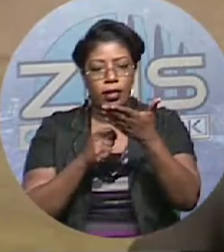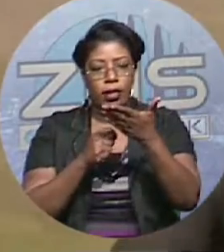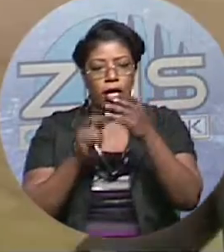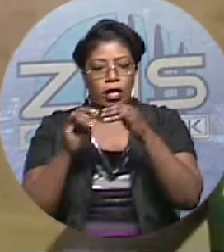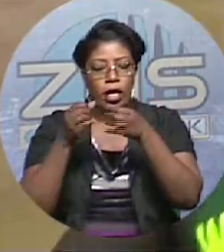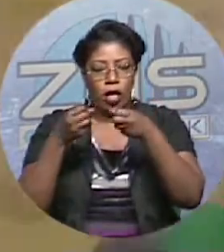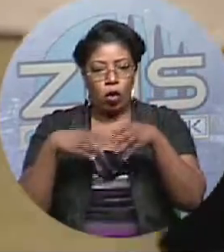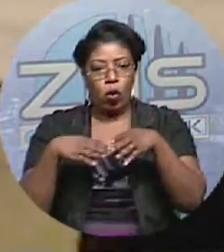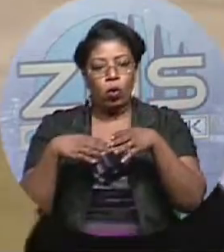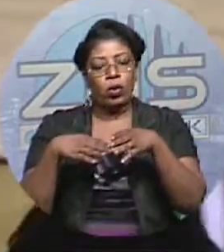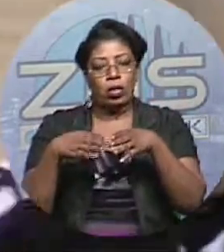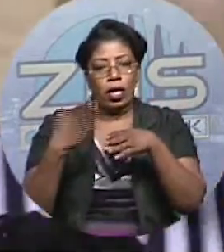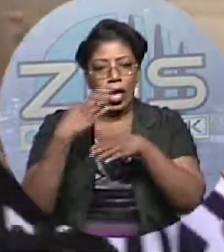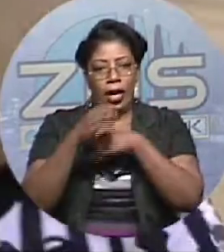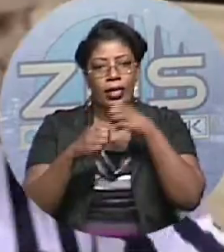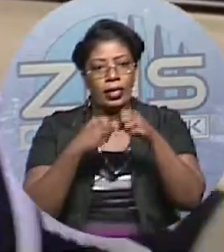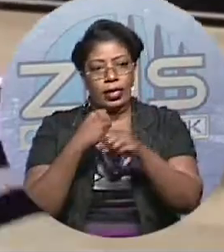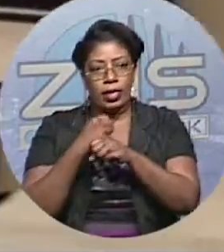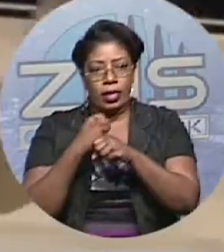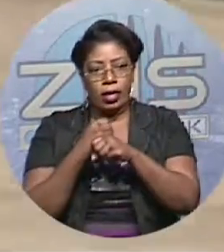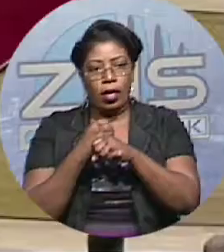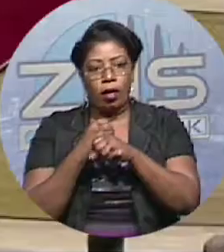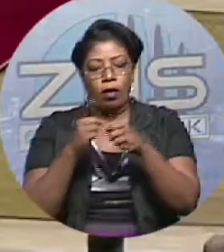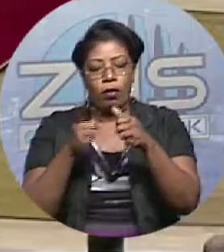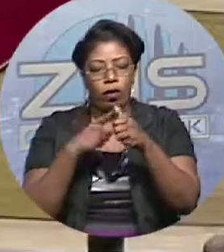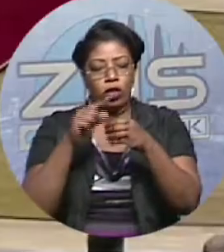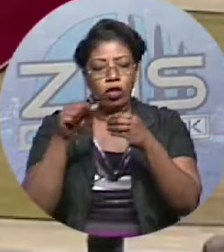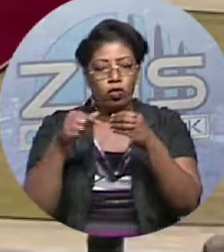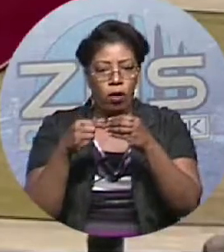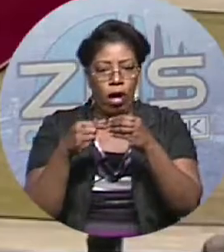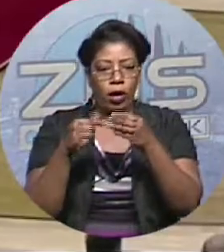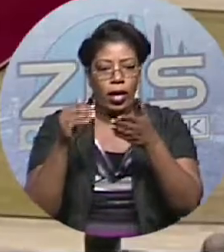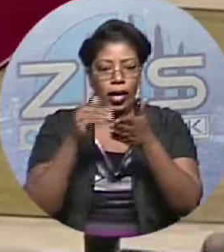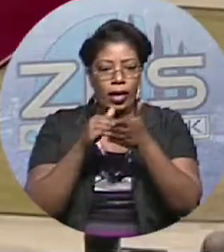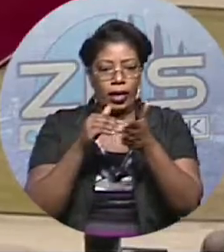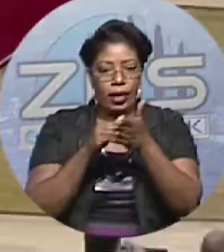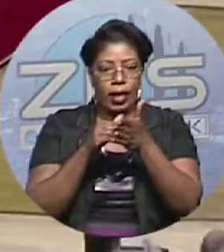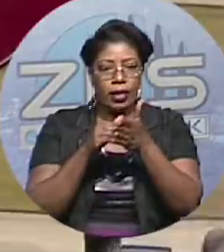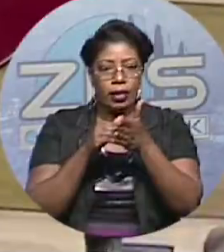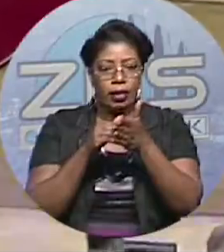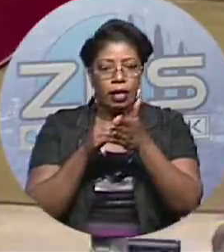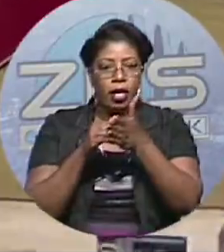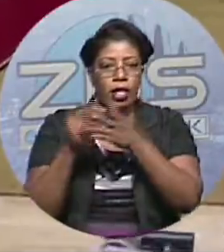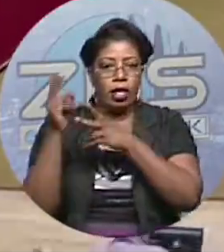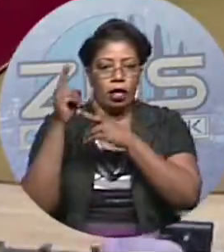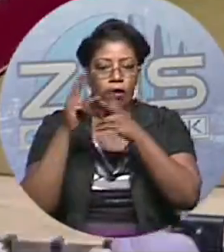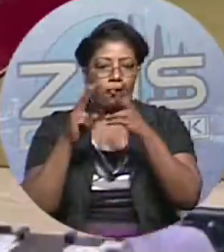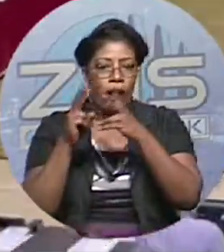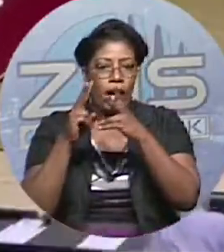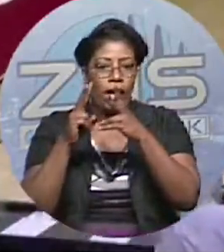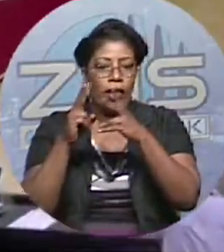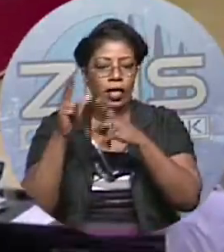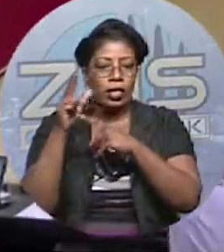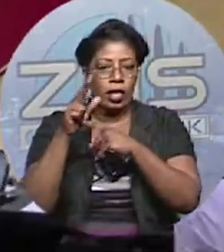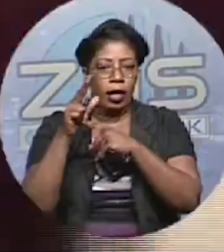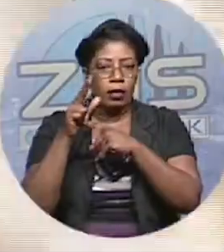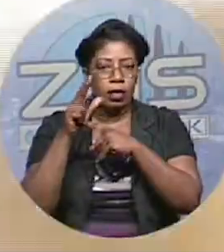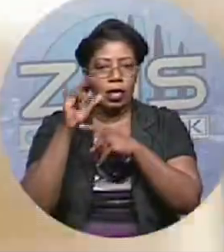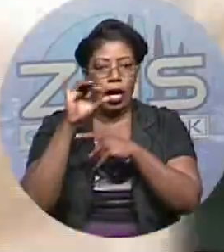in the first round last year, have another tough first-round matchup against the Missouri Valley champs, number 11, Northern